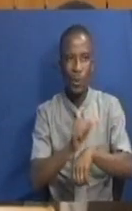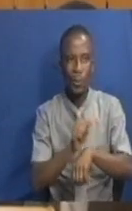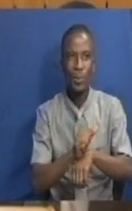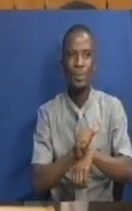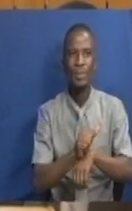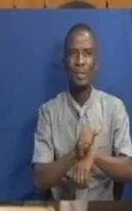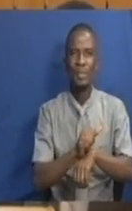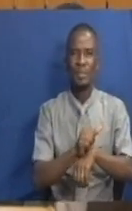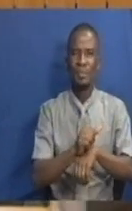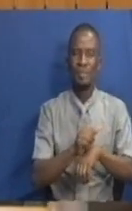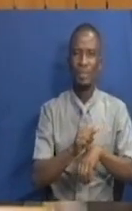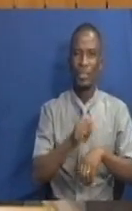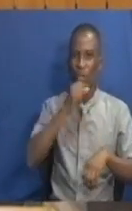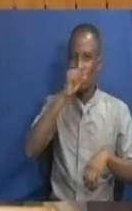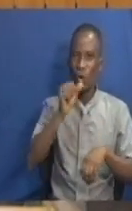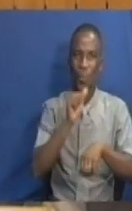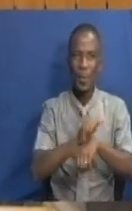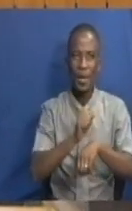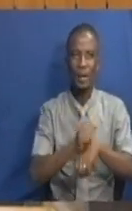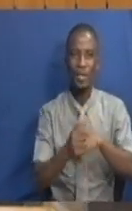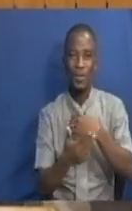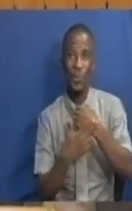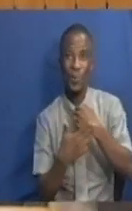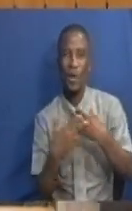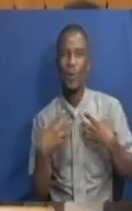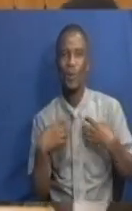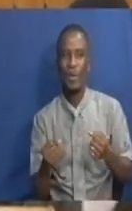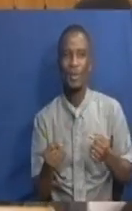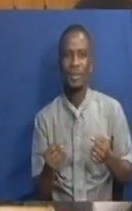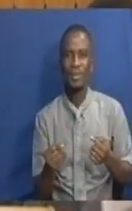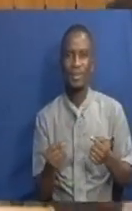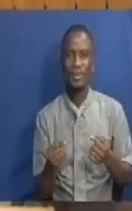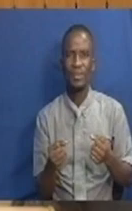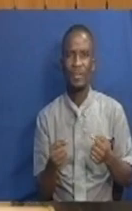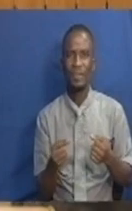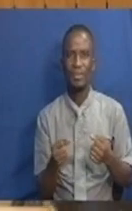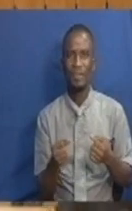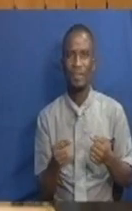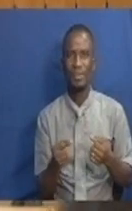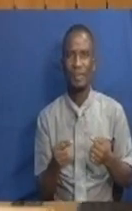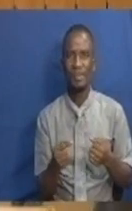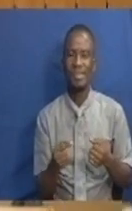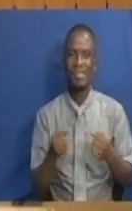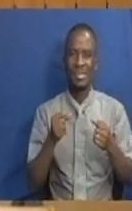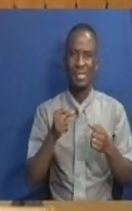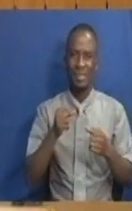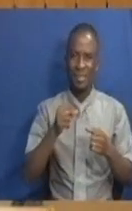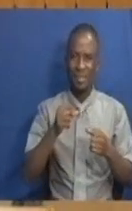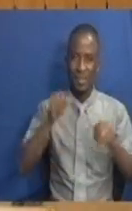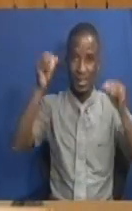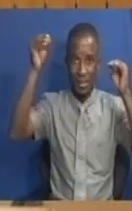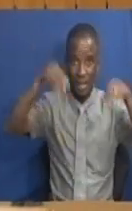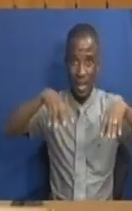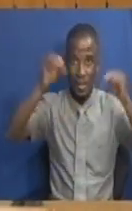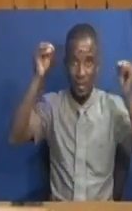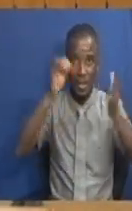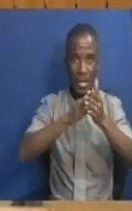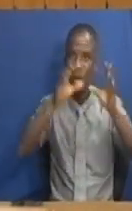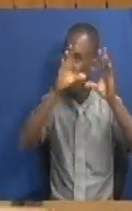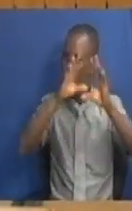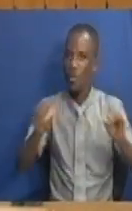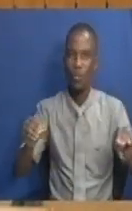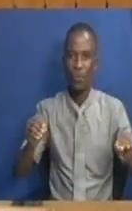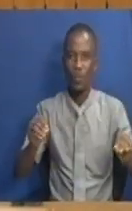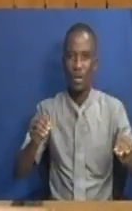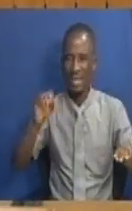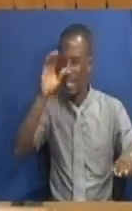making sure banks are working. Mr. Speaker, never again, never again to do so, Speaker, never again to